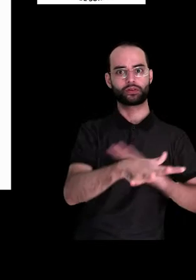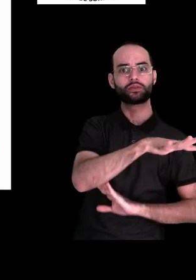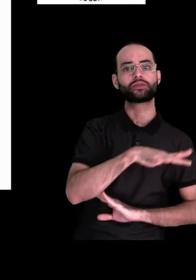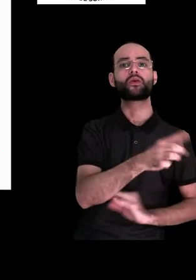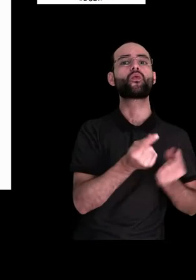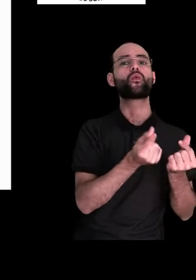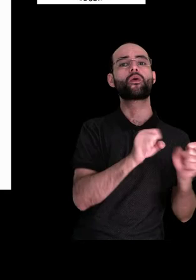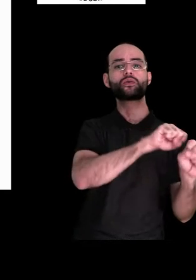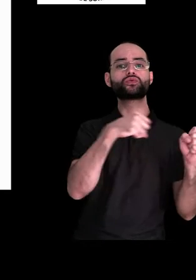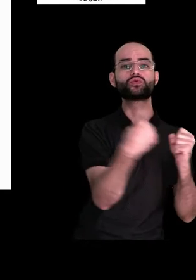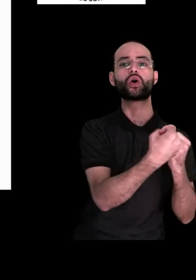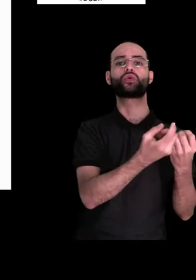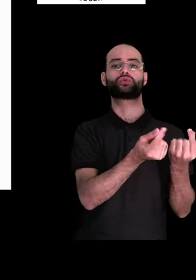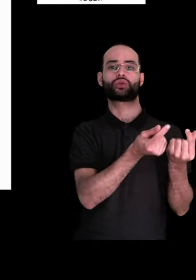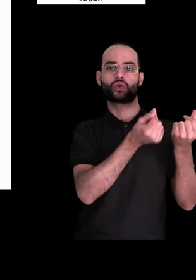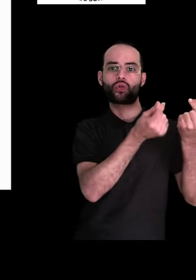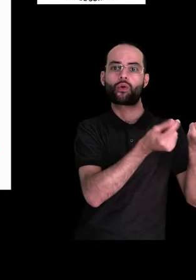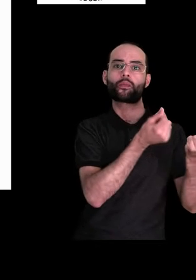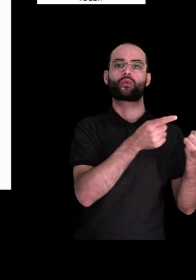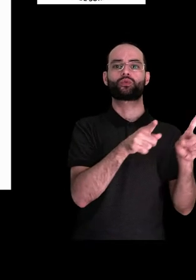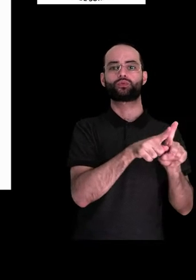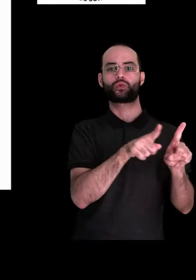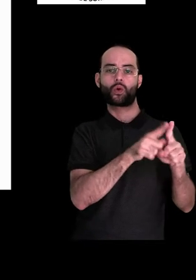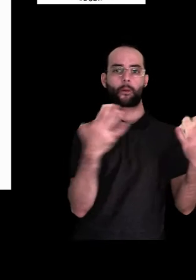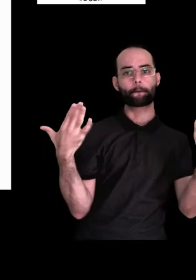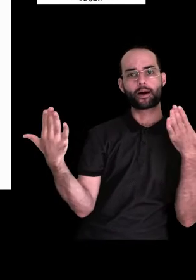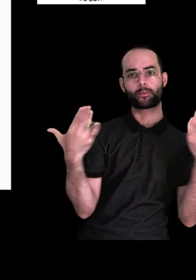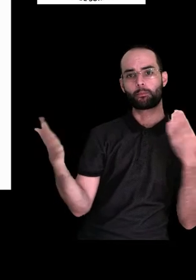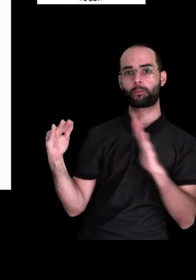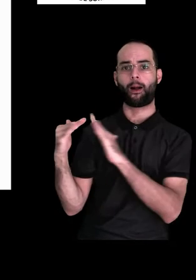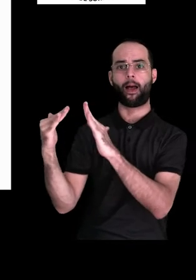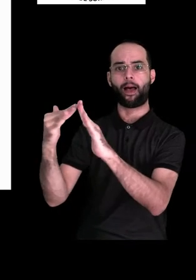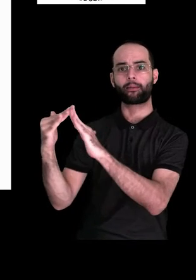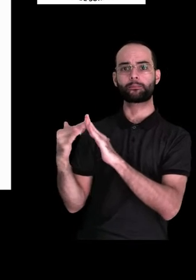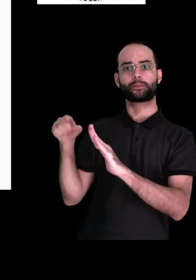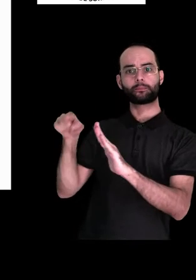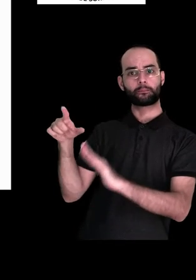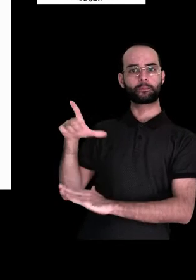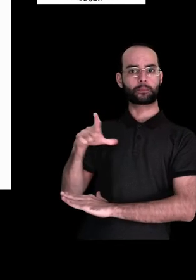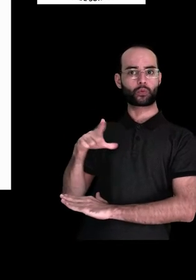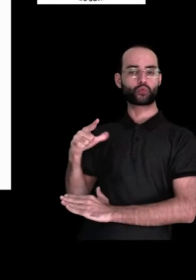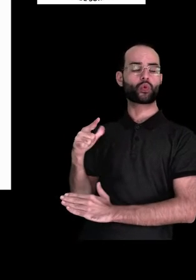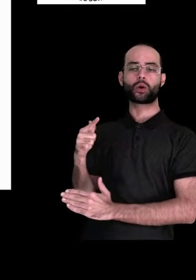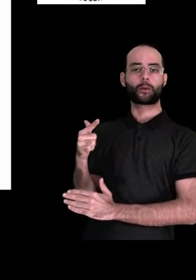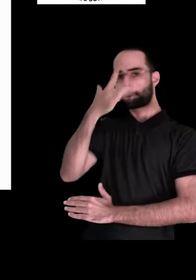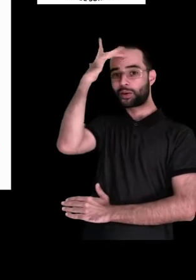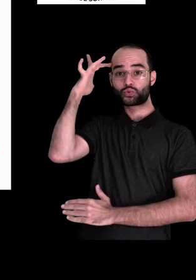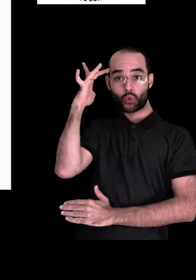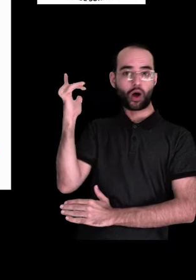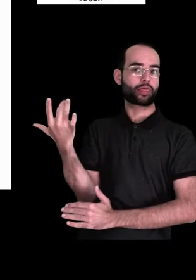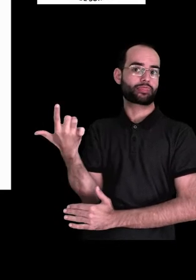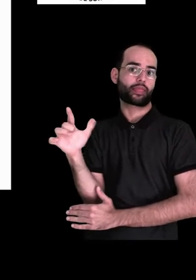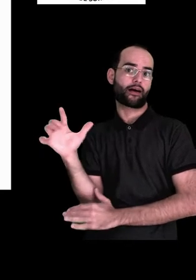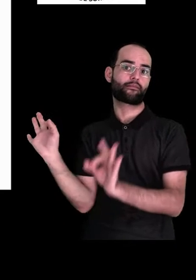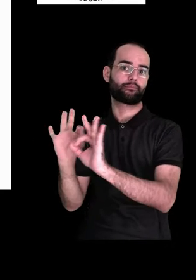in terms of socioeconomic status compared to households with non-disabled